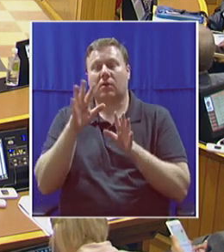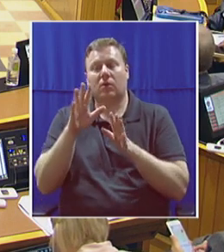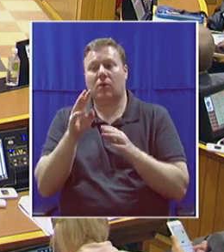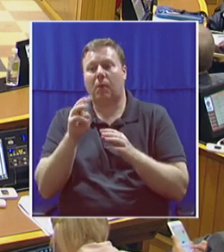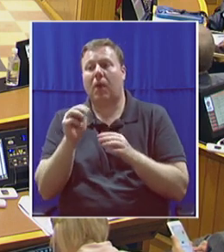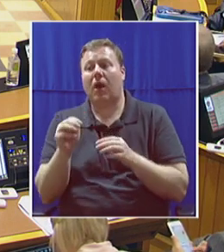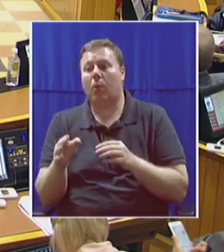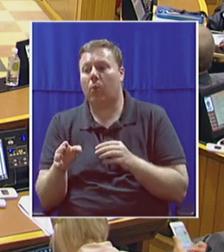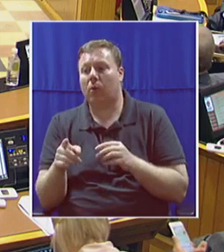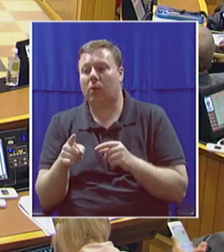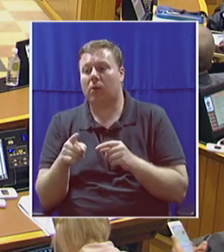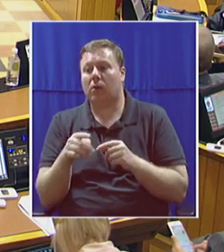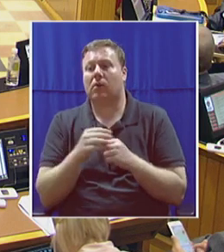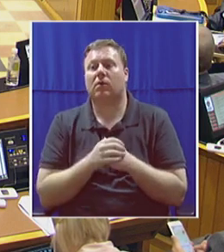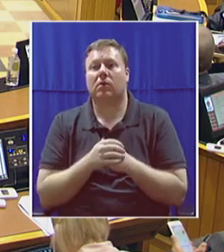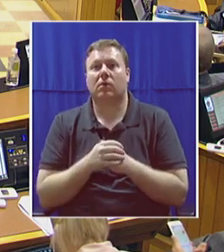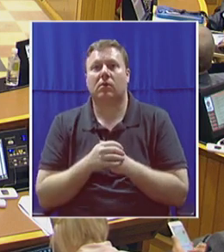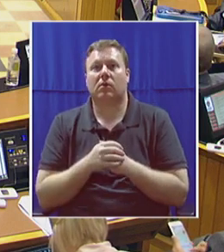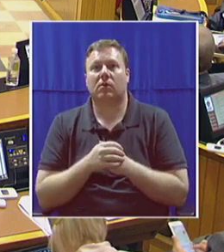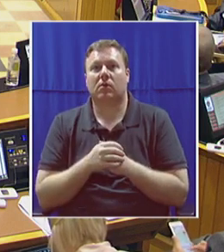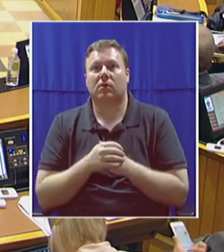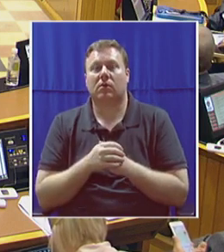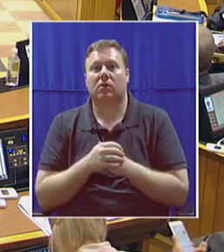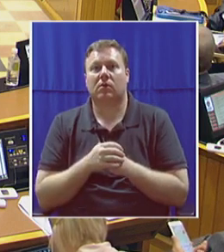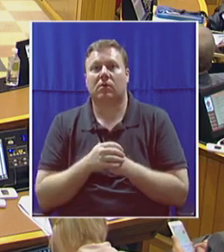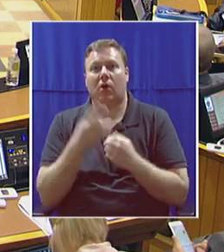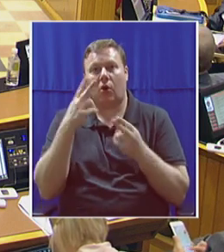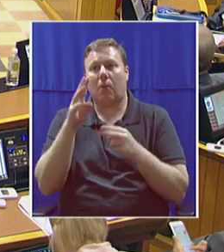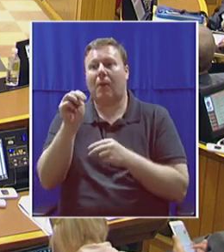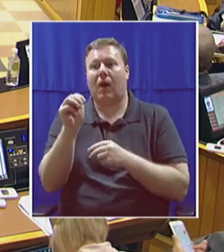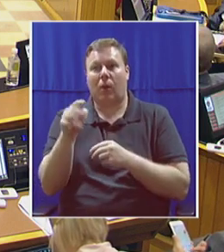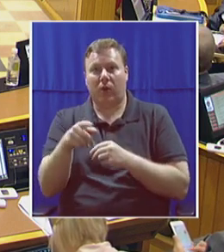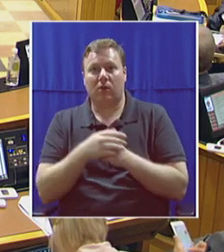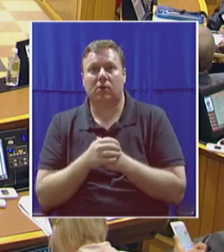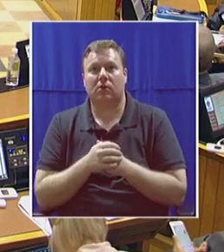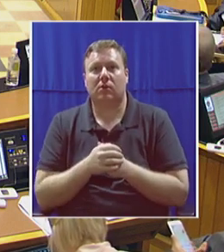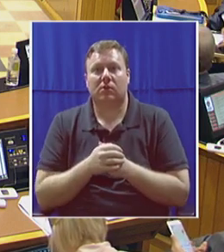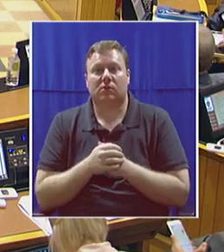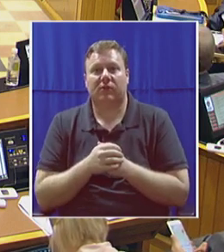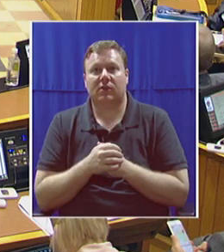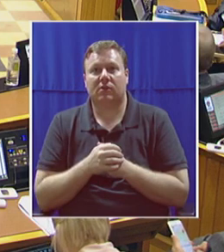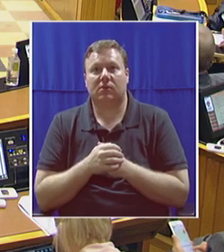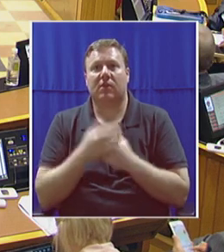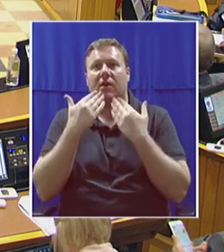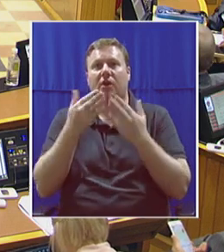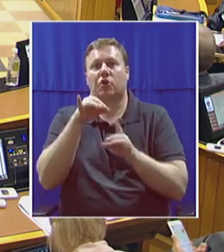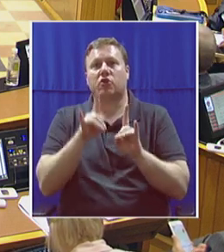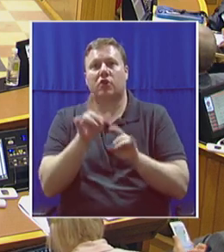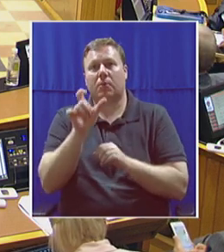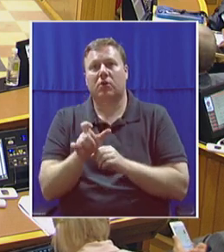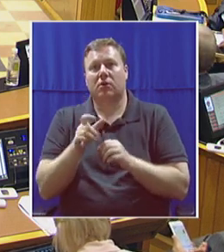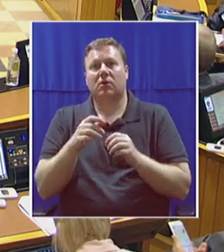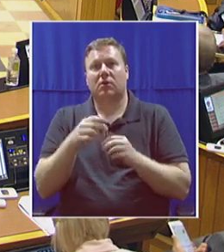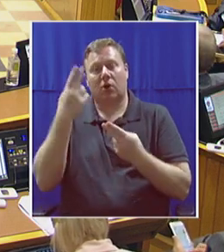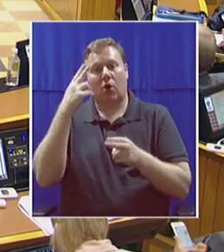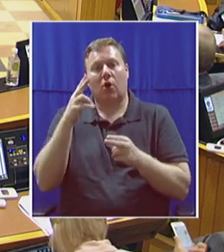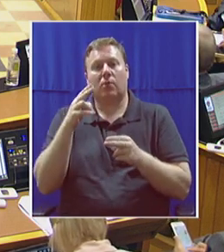yes yes it's m honorable M thanks uh chair honorable Minister South Africa's